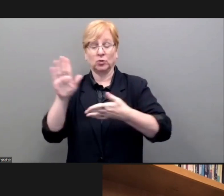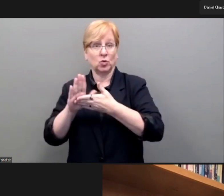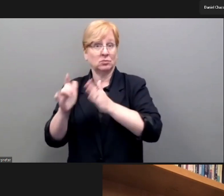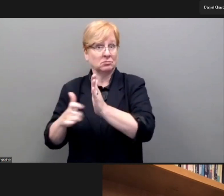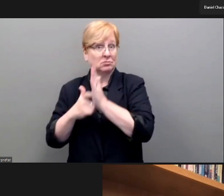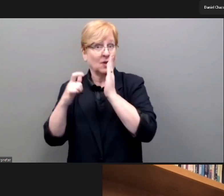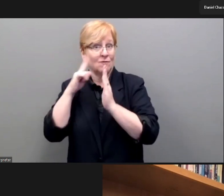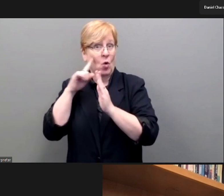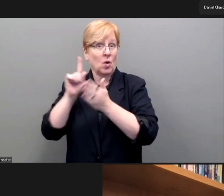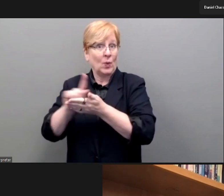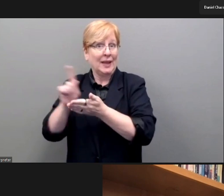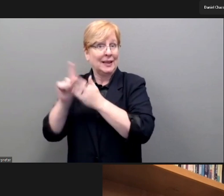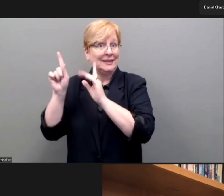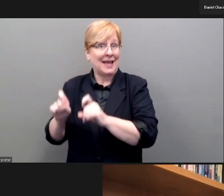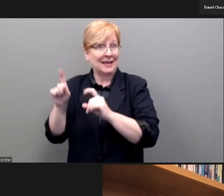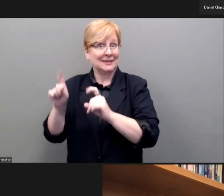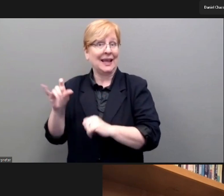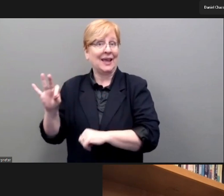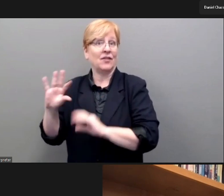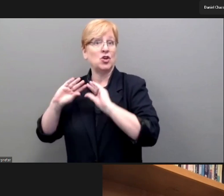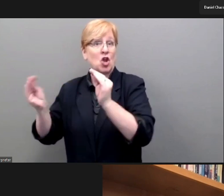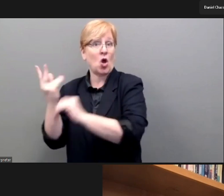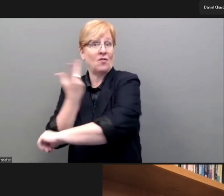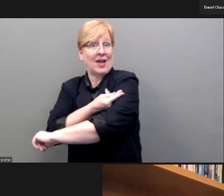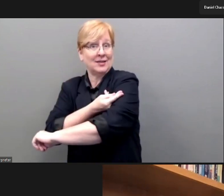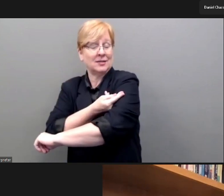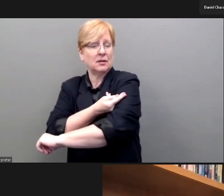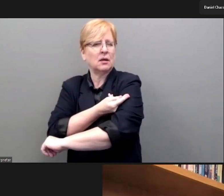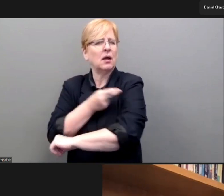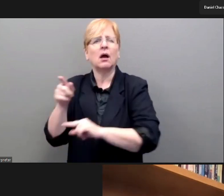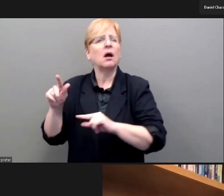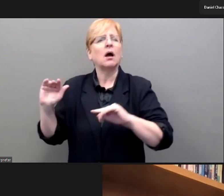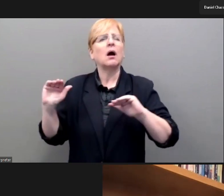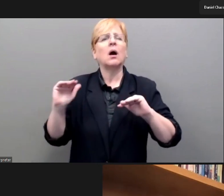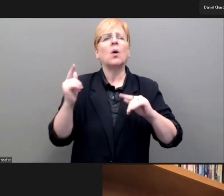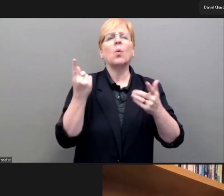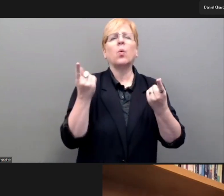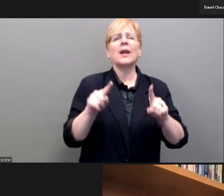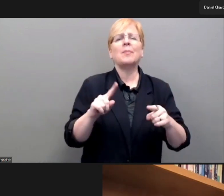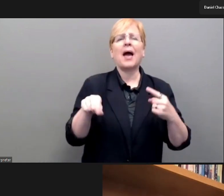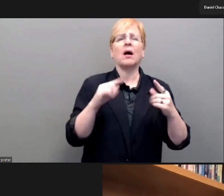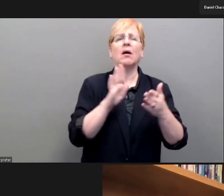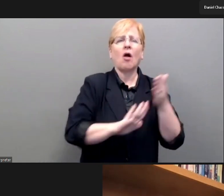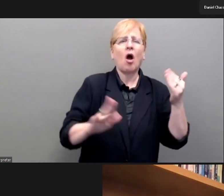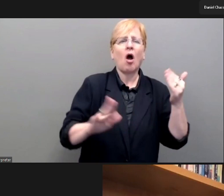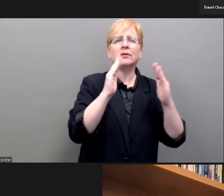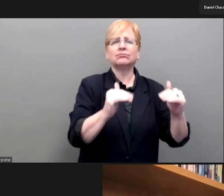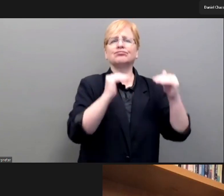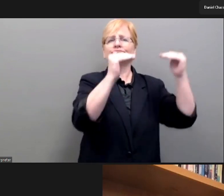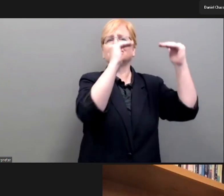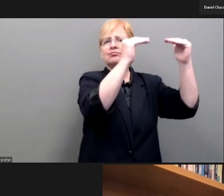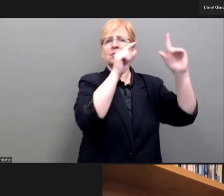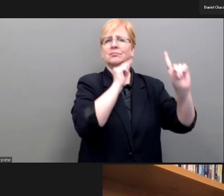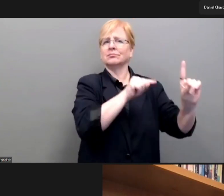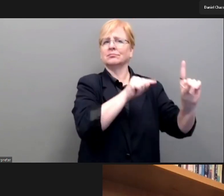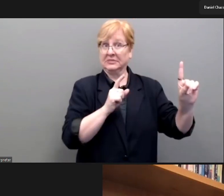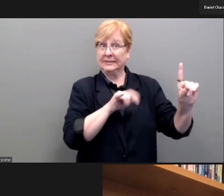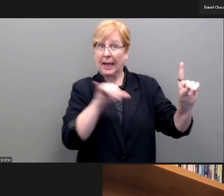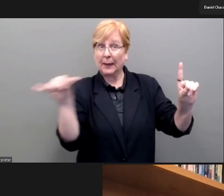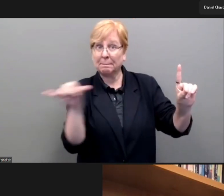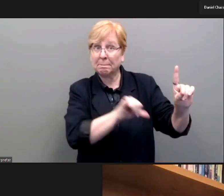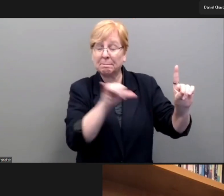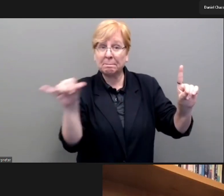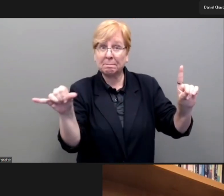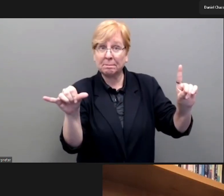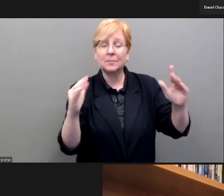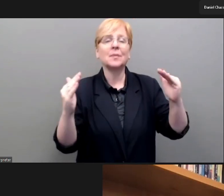tested weekly. What about public higher education institutions? And the other question that I had is that New Mexico has a